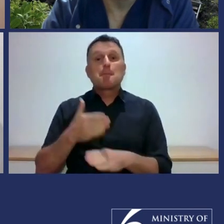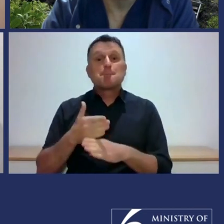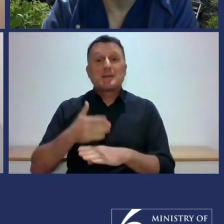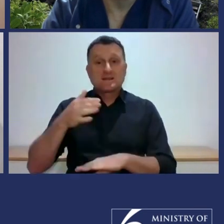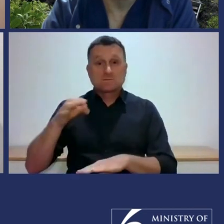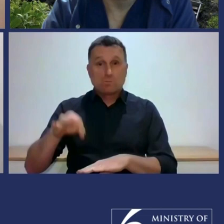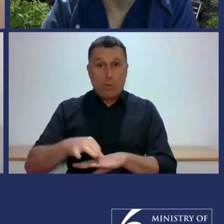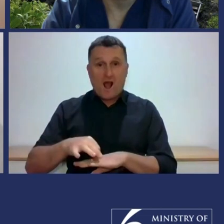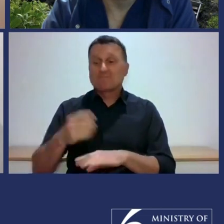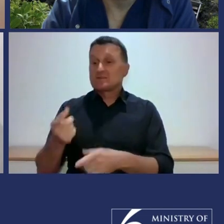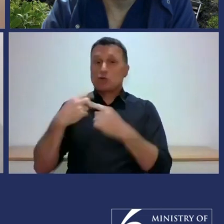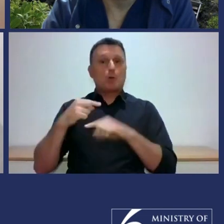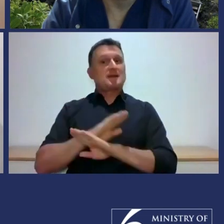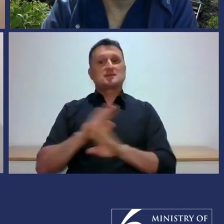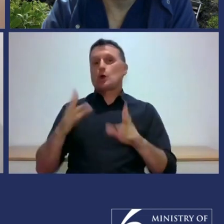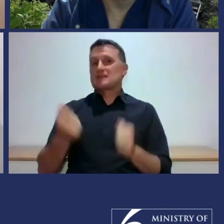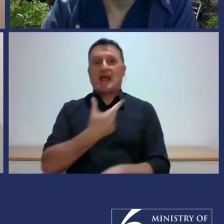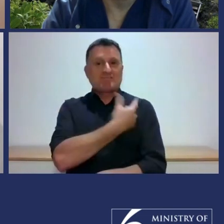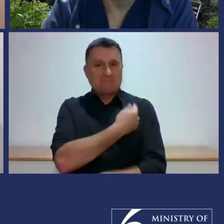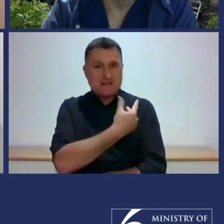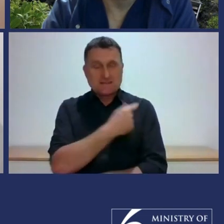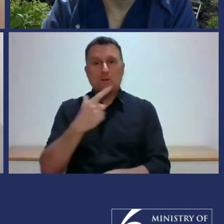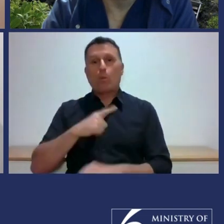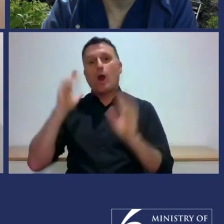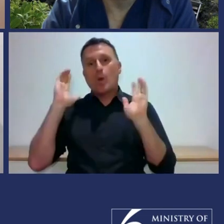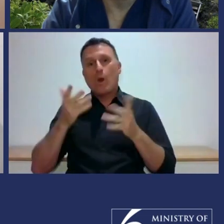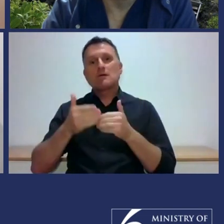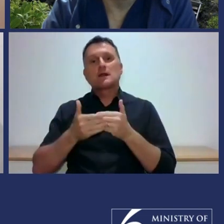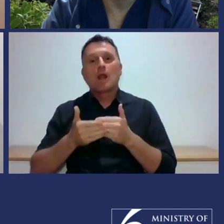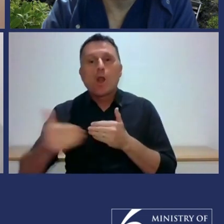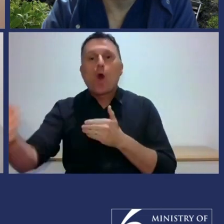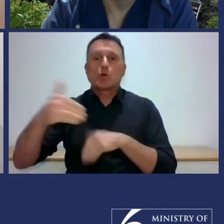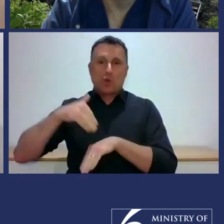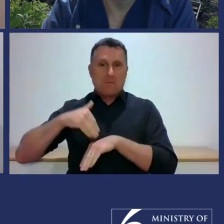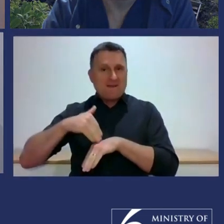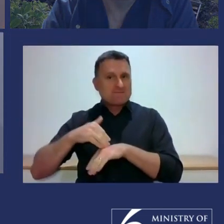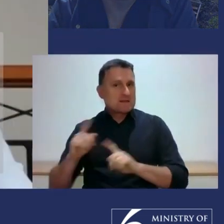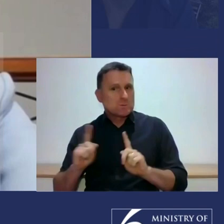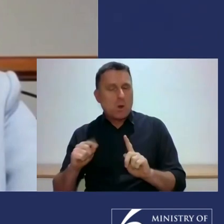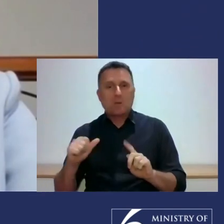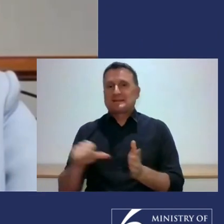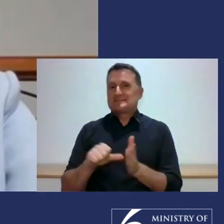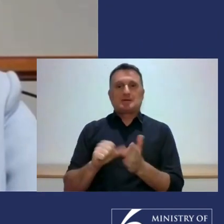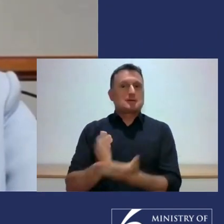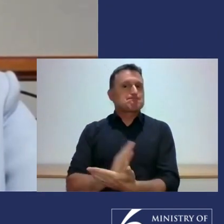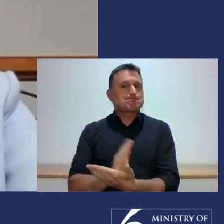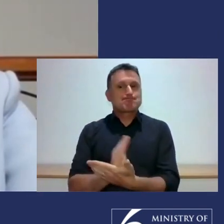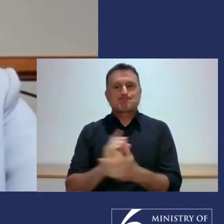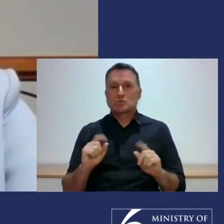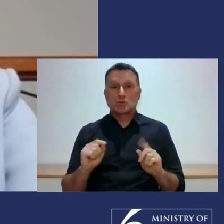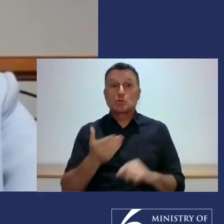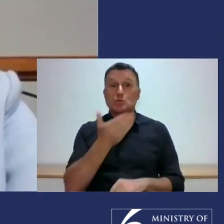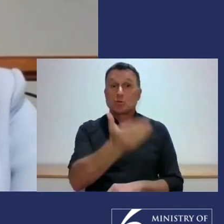baby. I'm afraid about this and I find myself in a difficult spot. What are your thoughts? Right, great question. So,